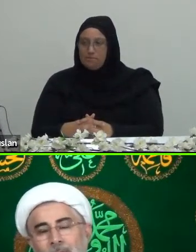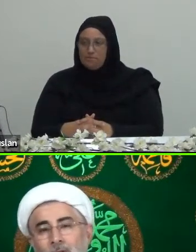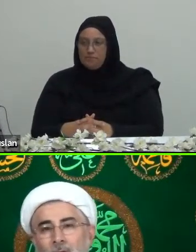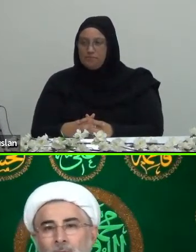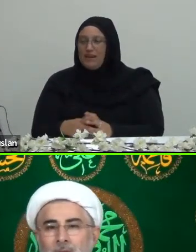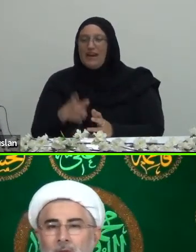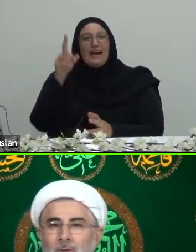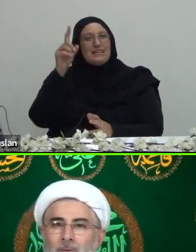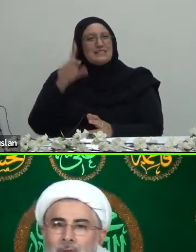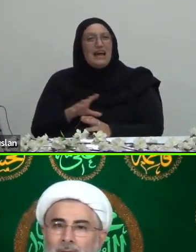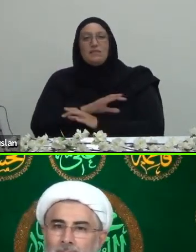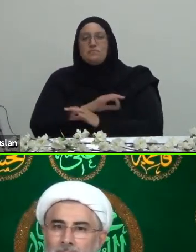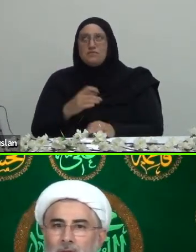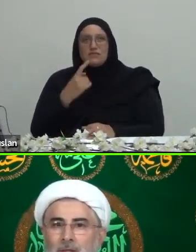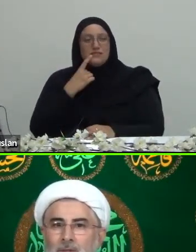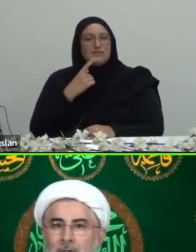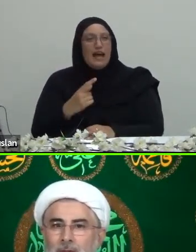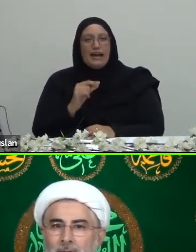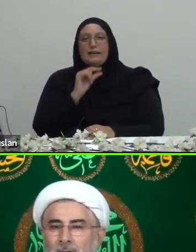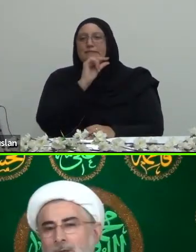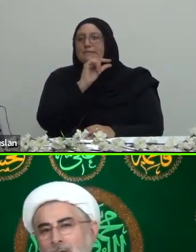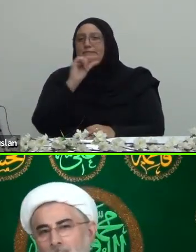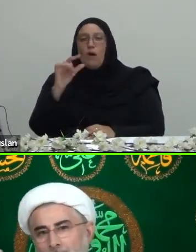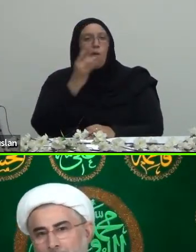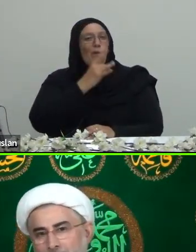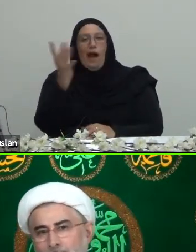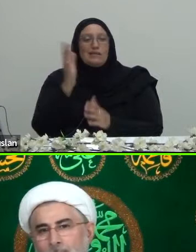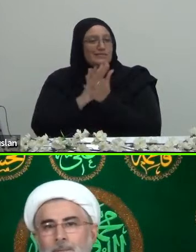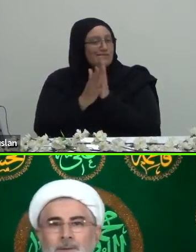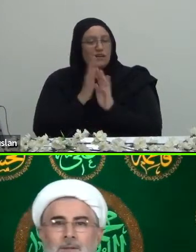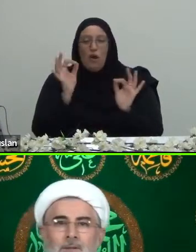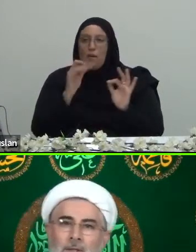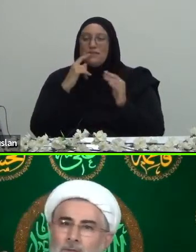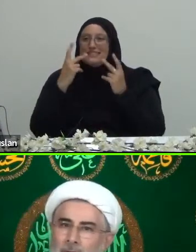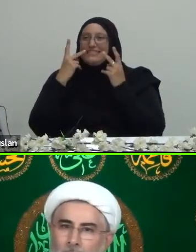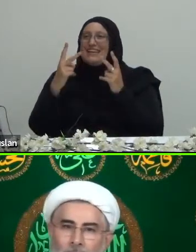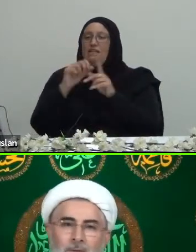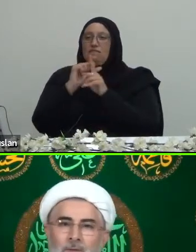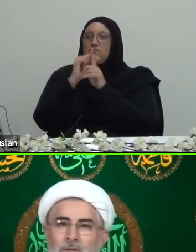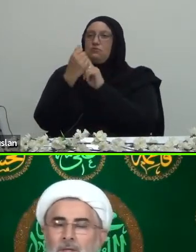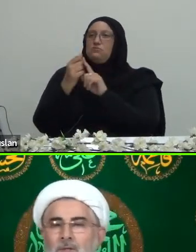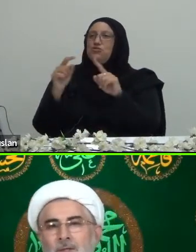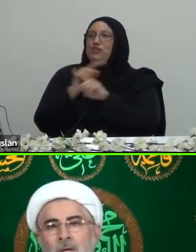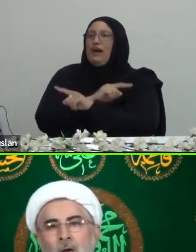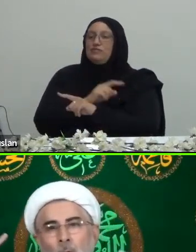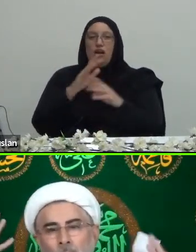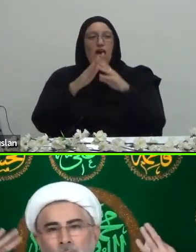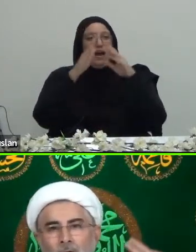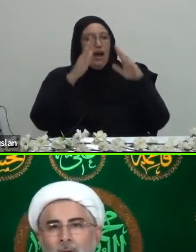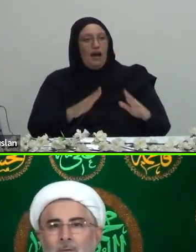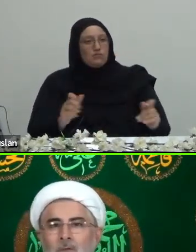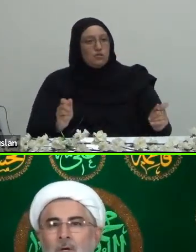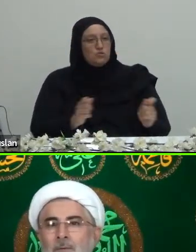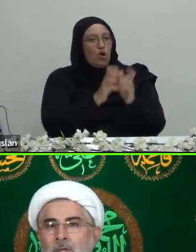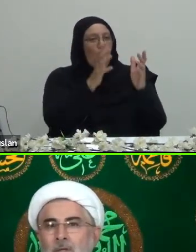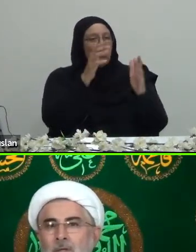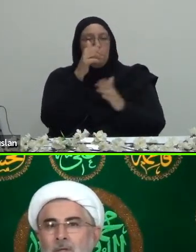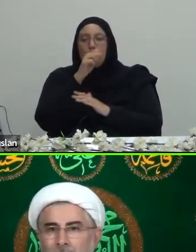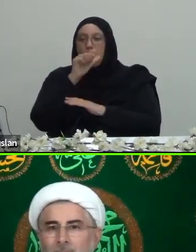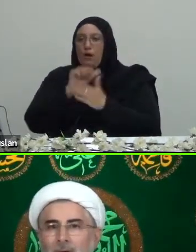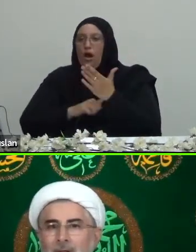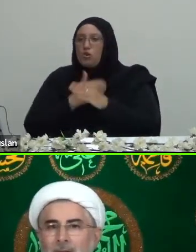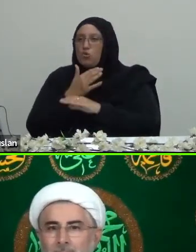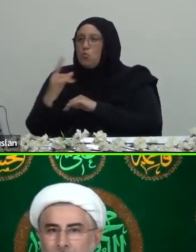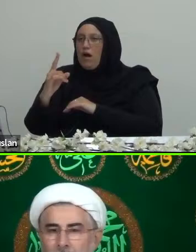but especially when circumstances change. Okay, the properties changes or anything changes, or you come up with some